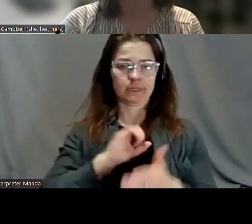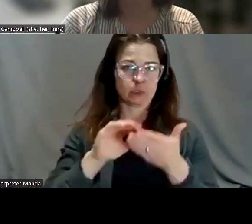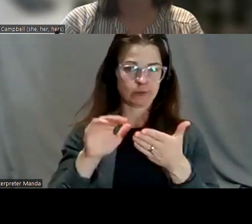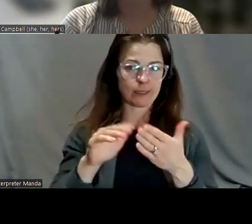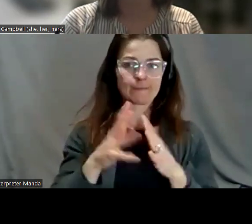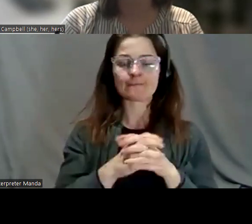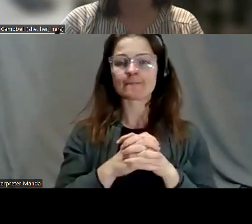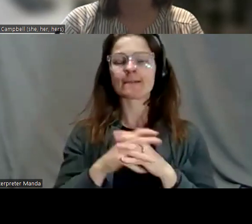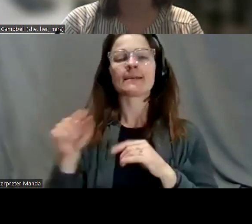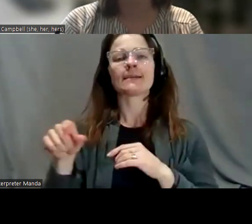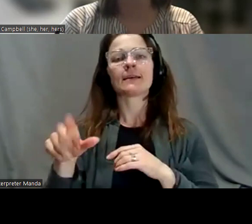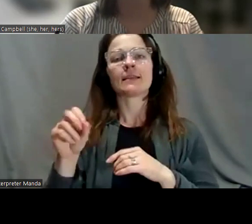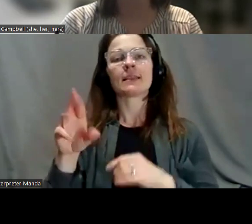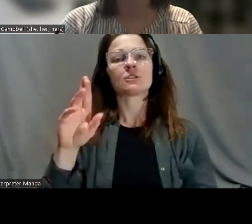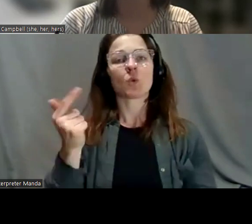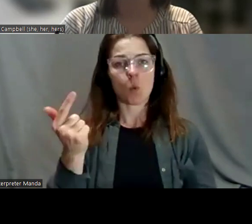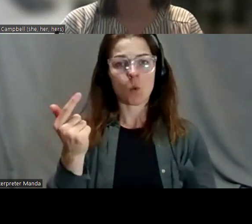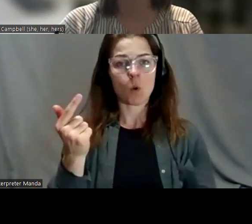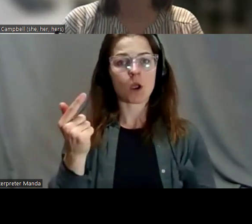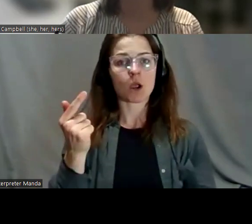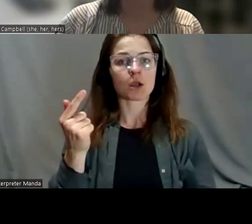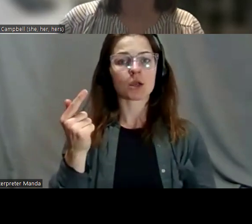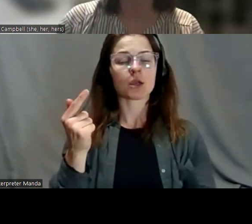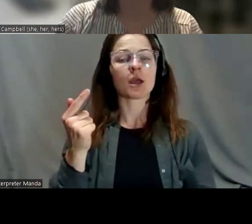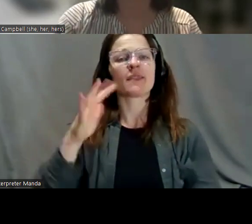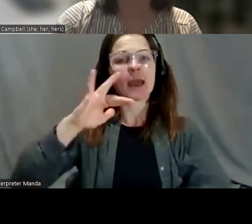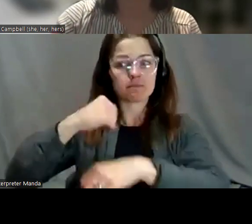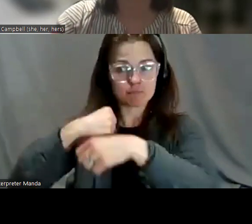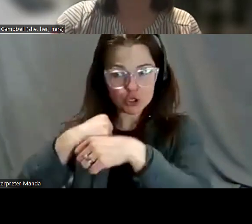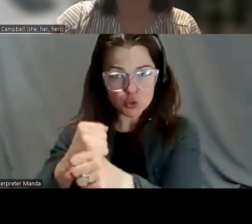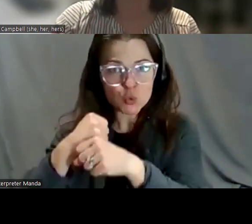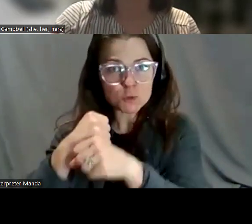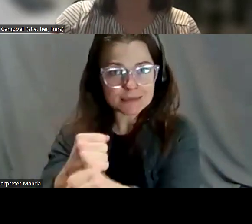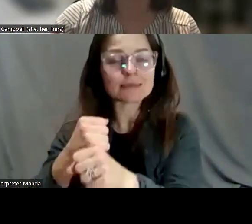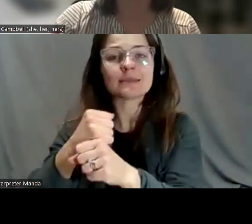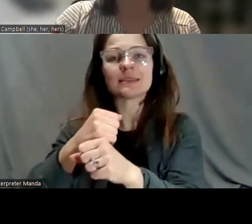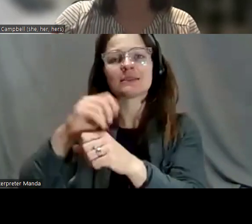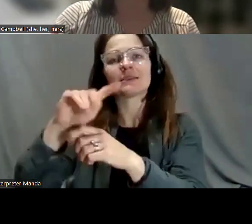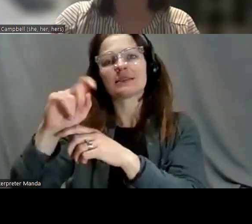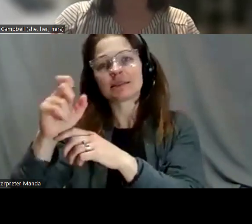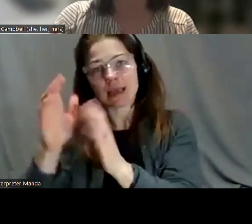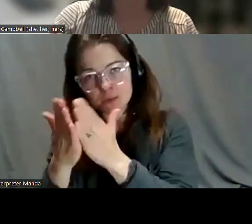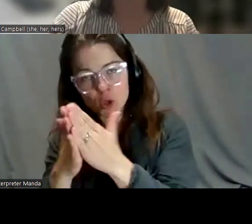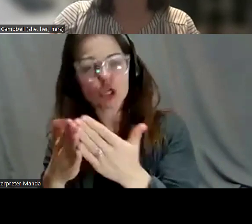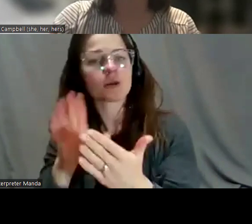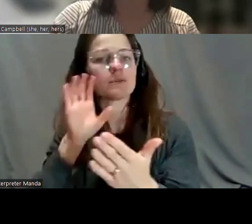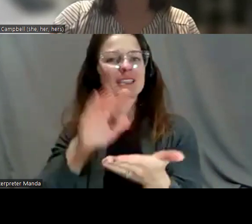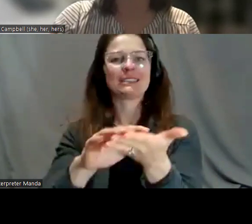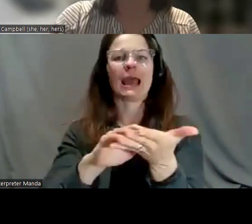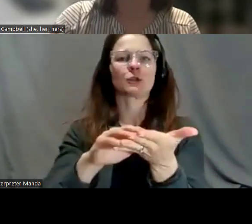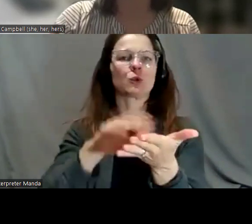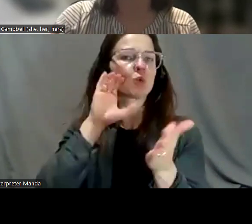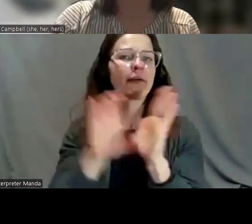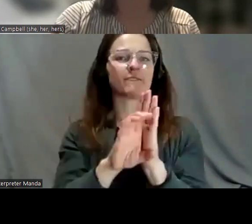is a organization that produces textbooks and tactographics and other